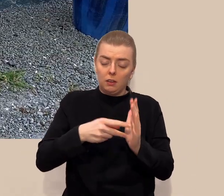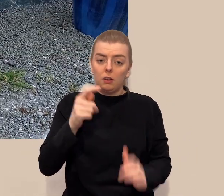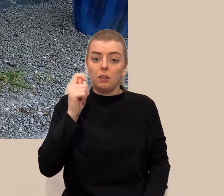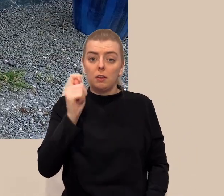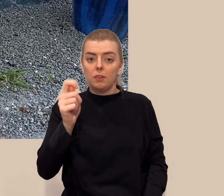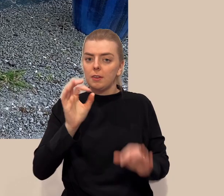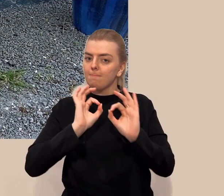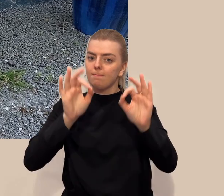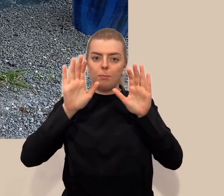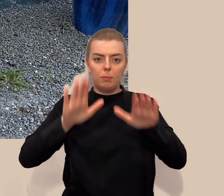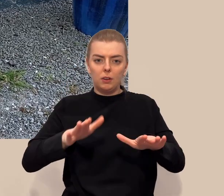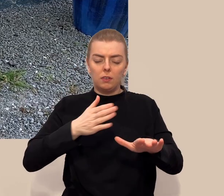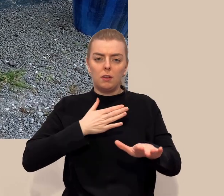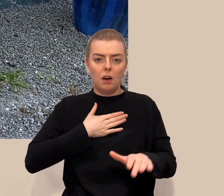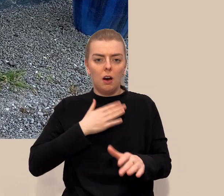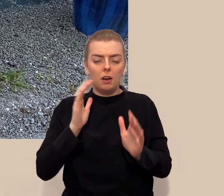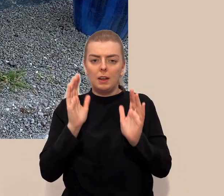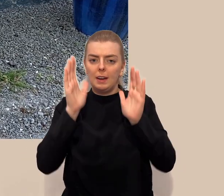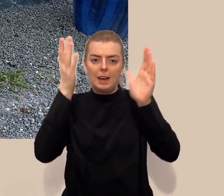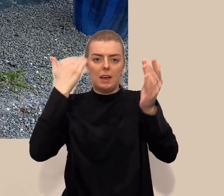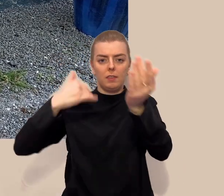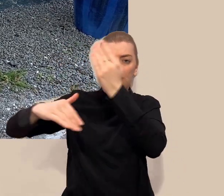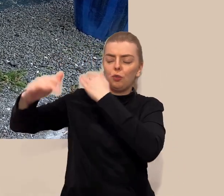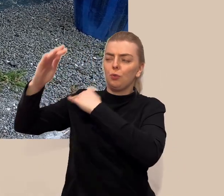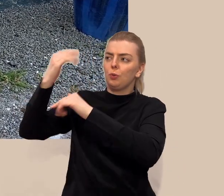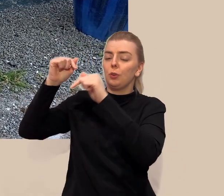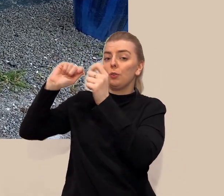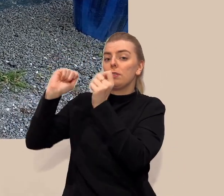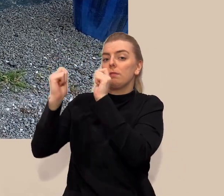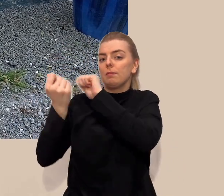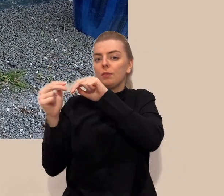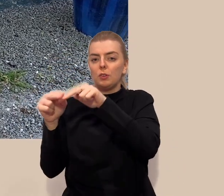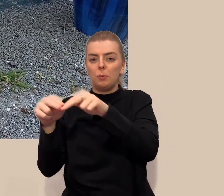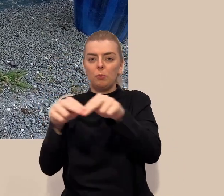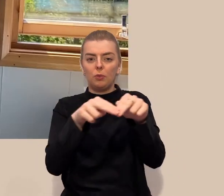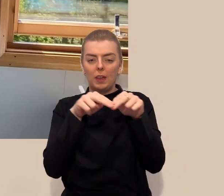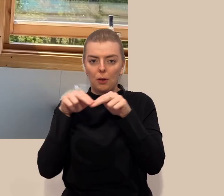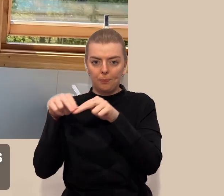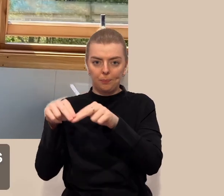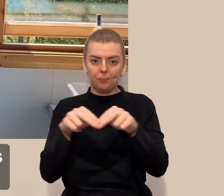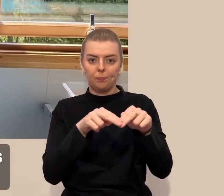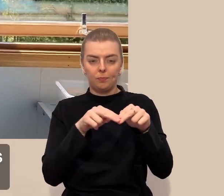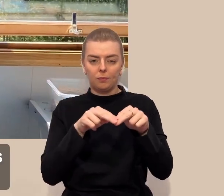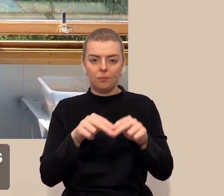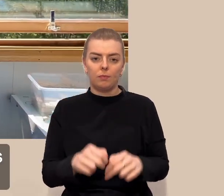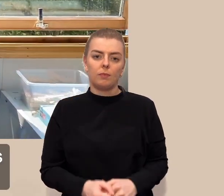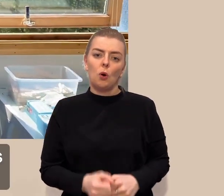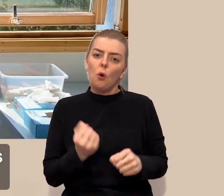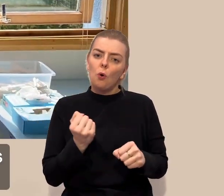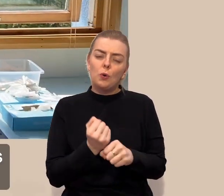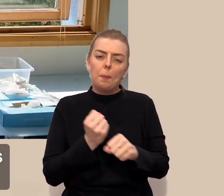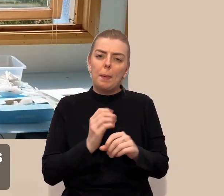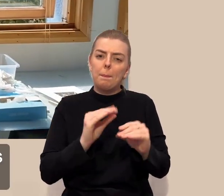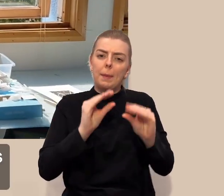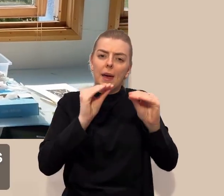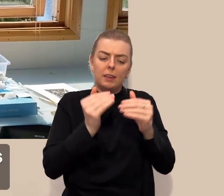better place to be than somewhere like Trashtad, which has its history, which was very alive and now it's into a museum.